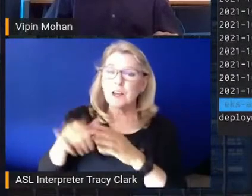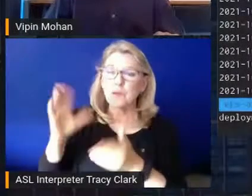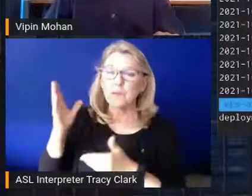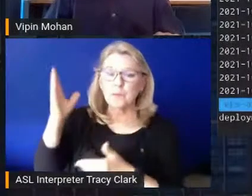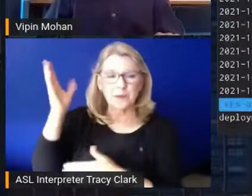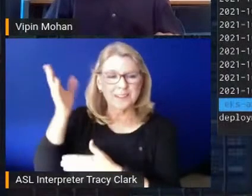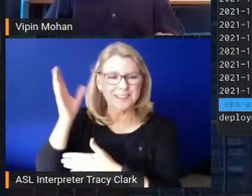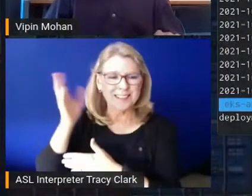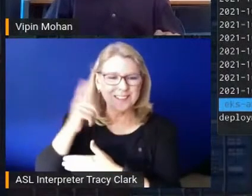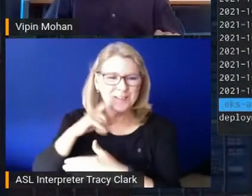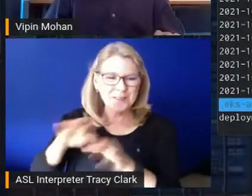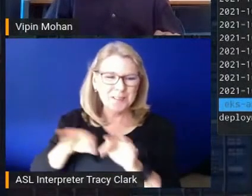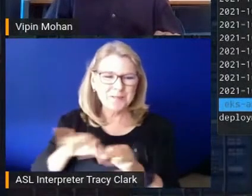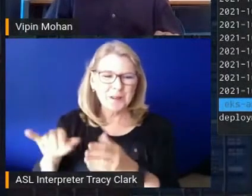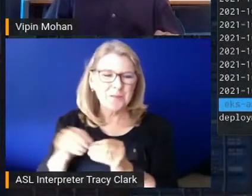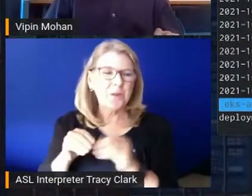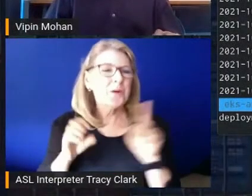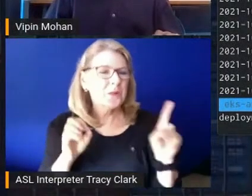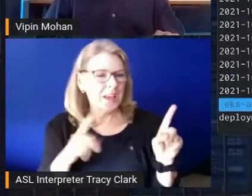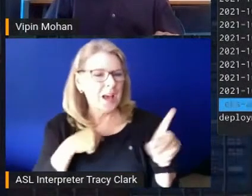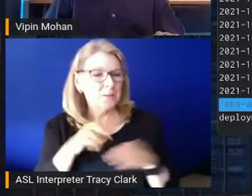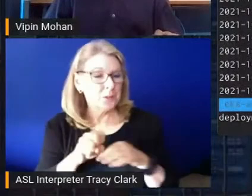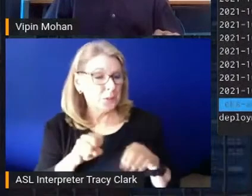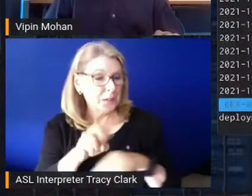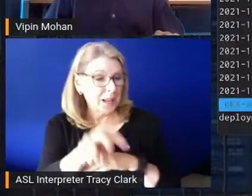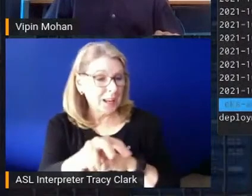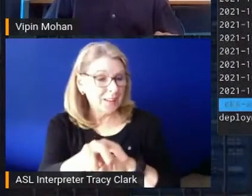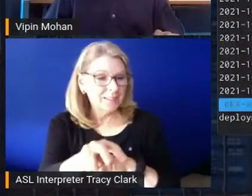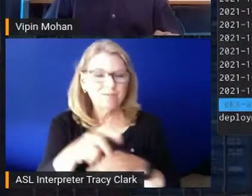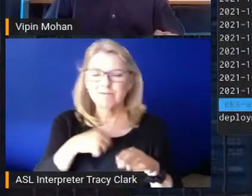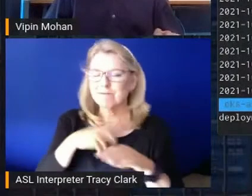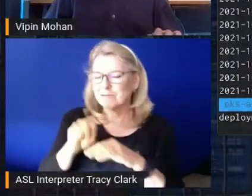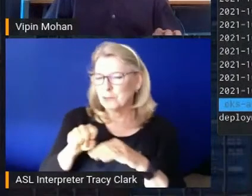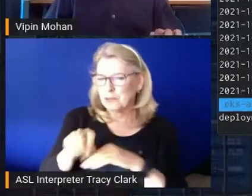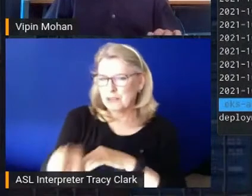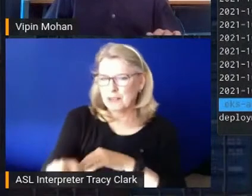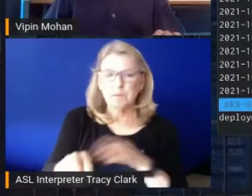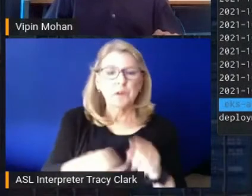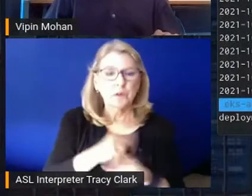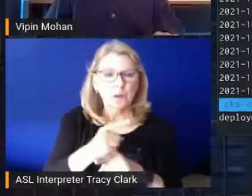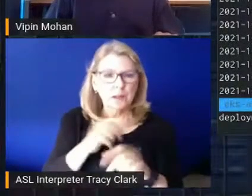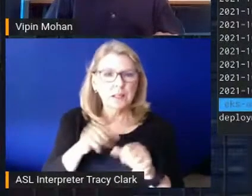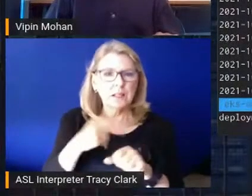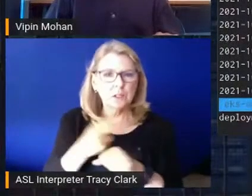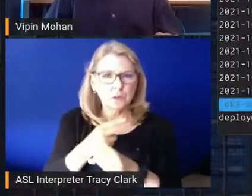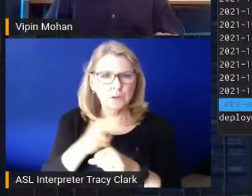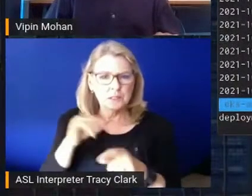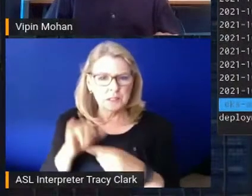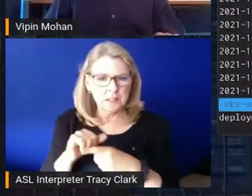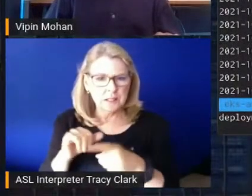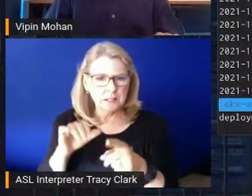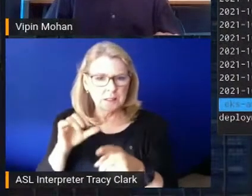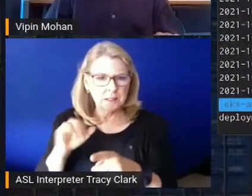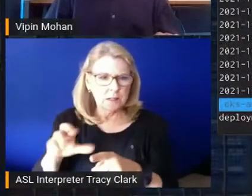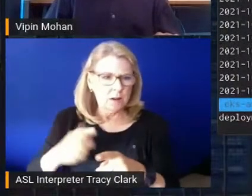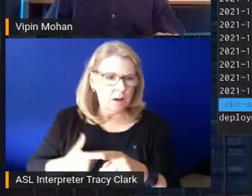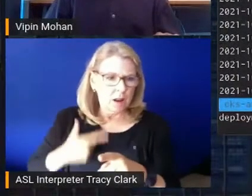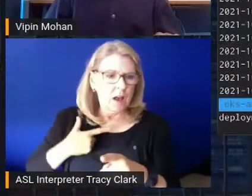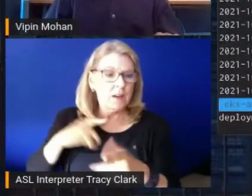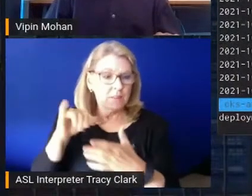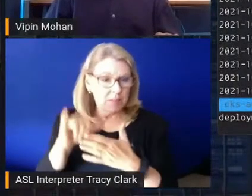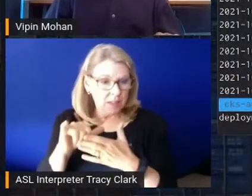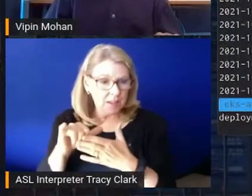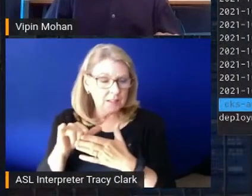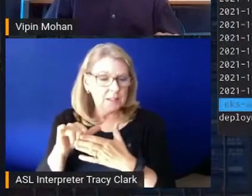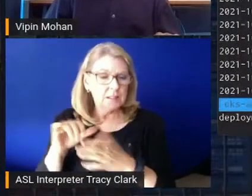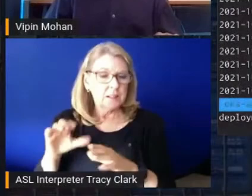ahead. Yeah. So you're totally right. So you can use the CLI, which would again generate the Bootstrap cluster, and then